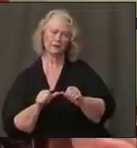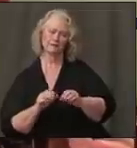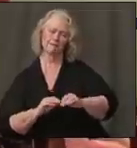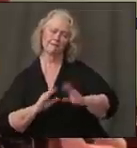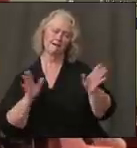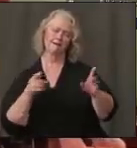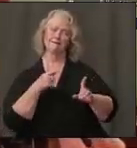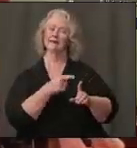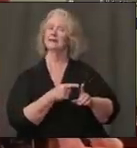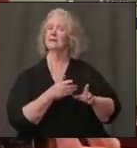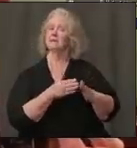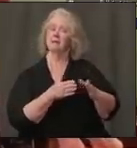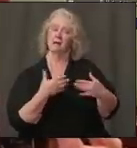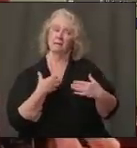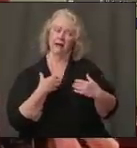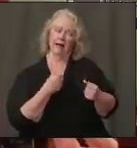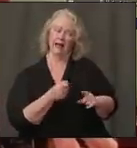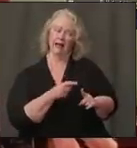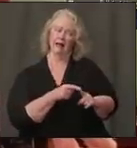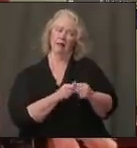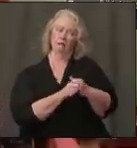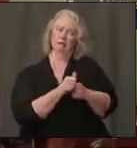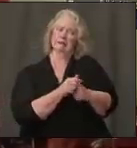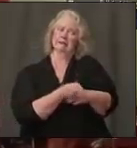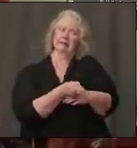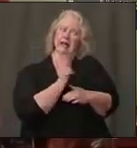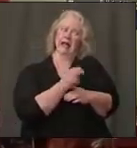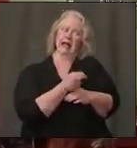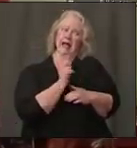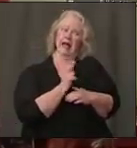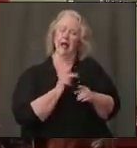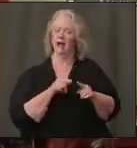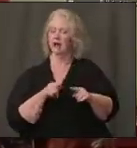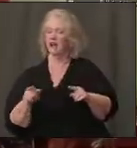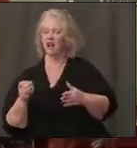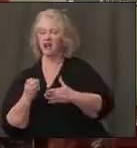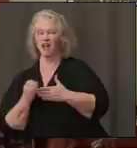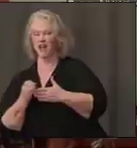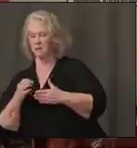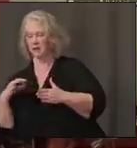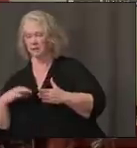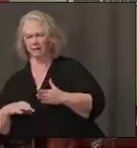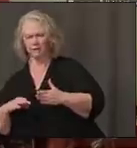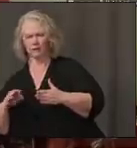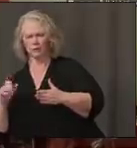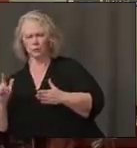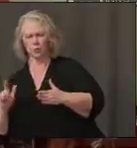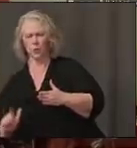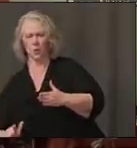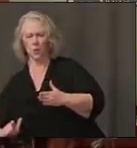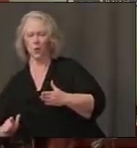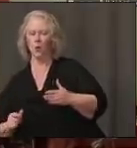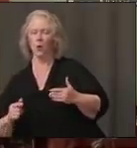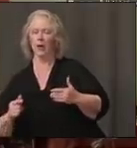risks are very high and the economic benefits are very low, and that you have been